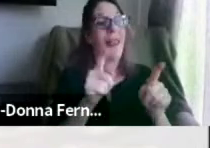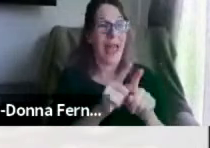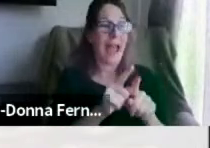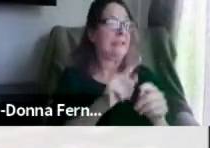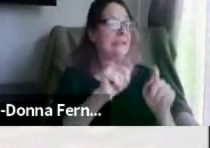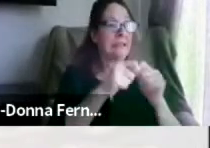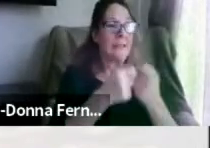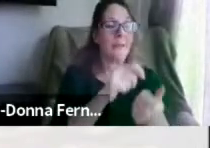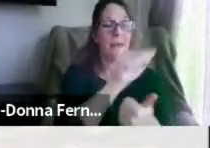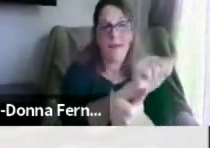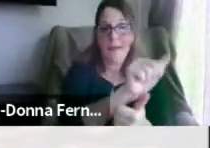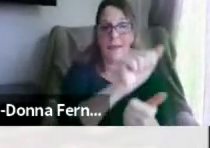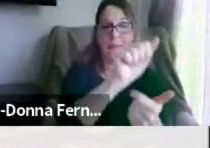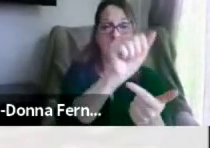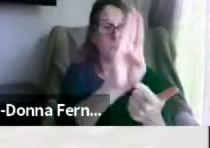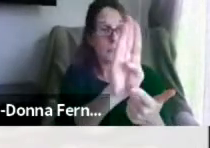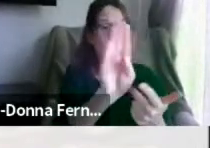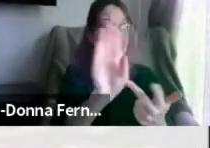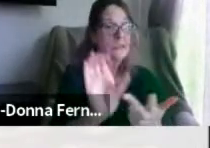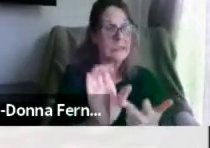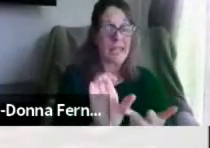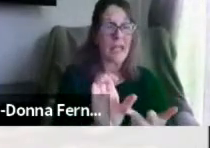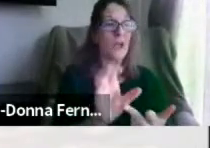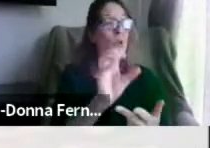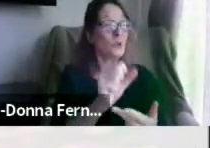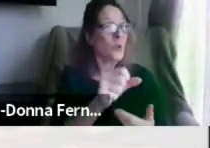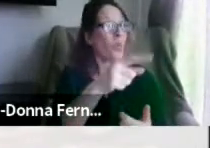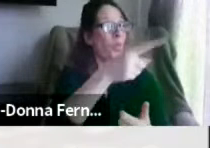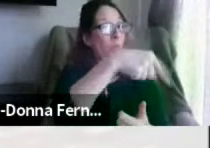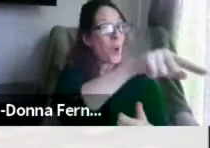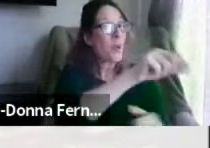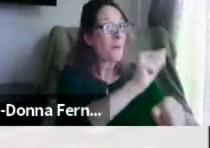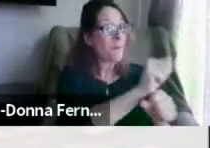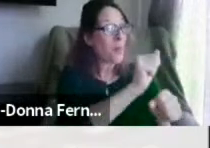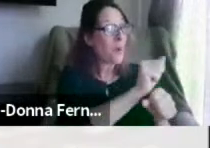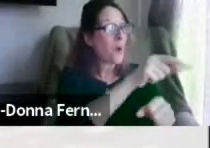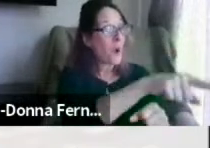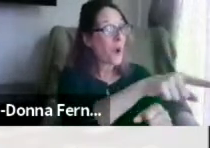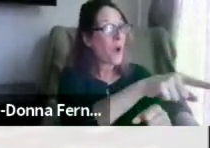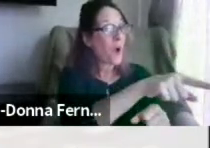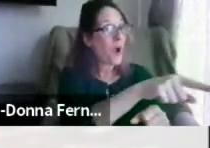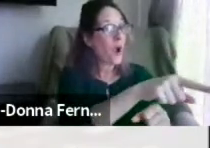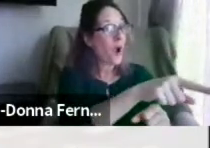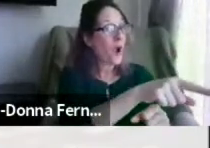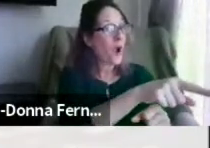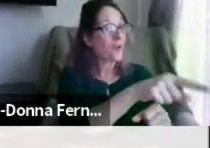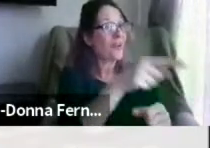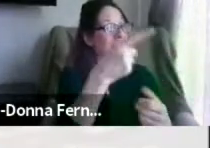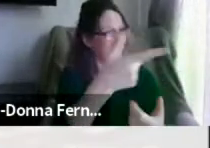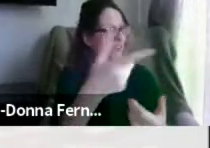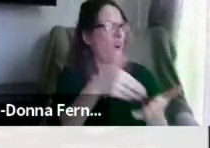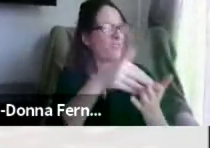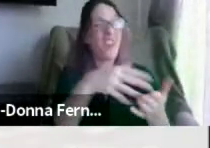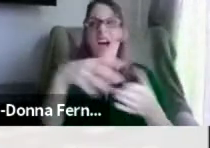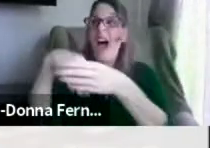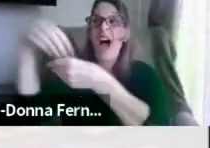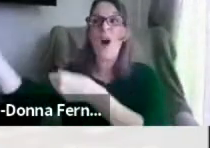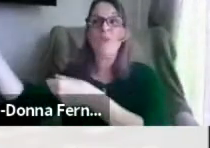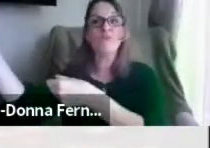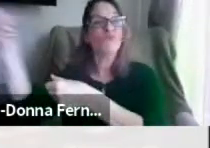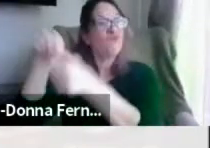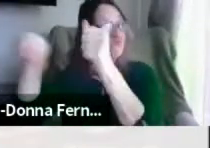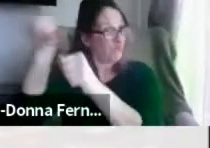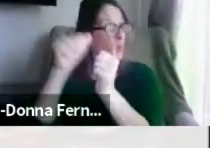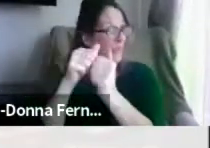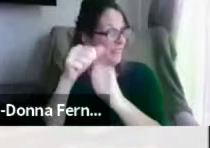and C. So employees that will socialize together outside of work should be considered on one team. We'll just call them team A.